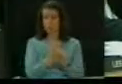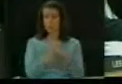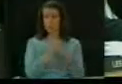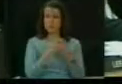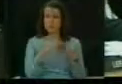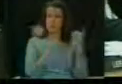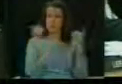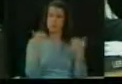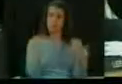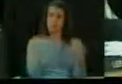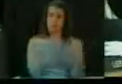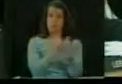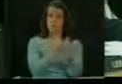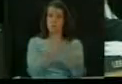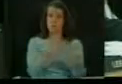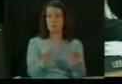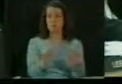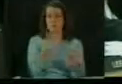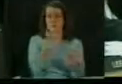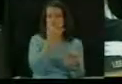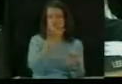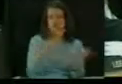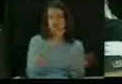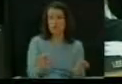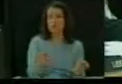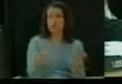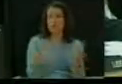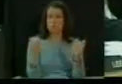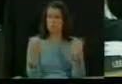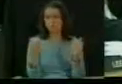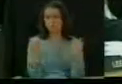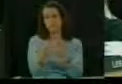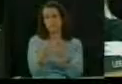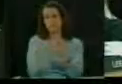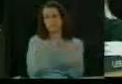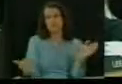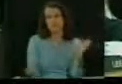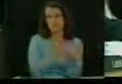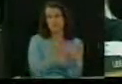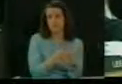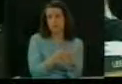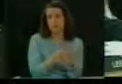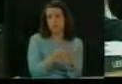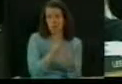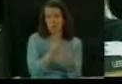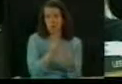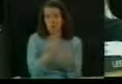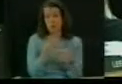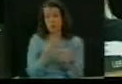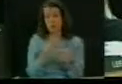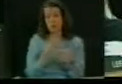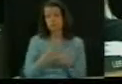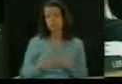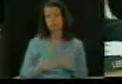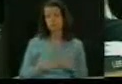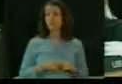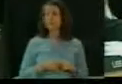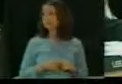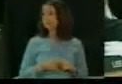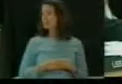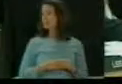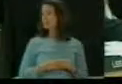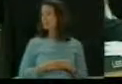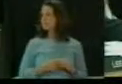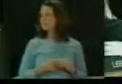recommendations, and the recommendations the comptroller makes would be to proceed with possible wrongdoing or prosecution, I guess